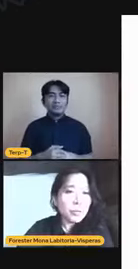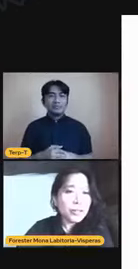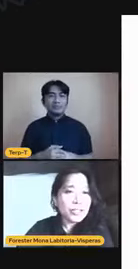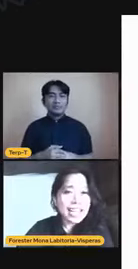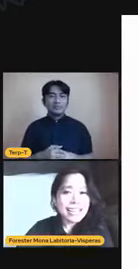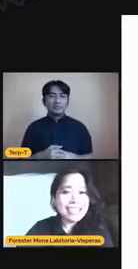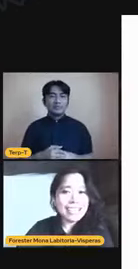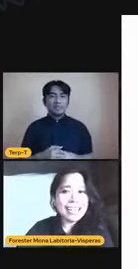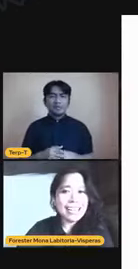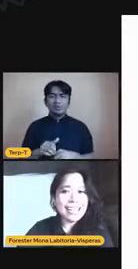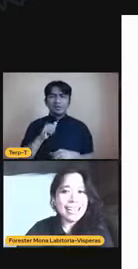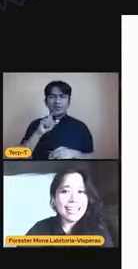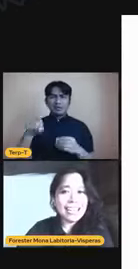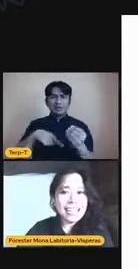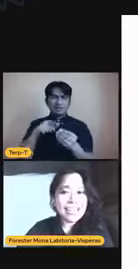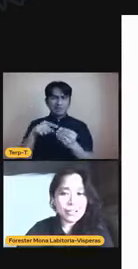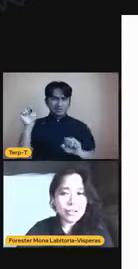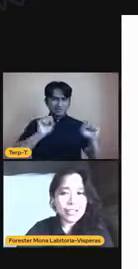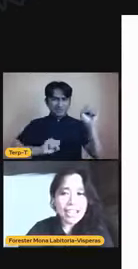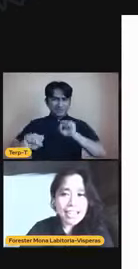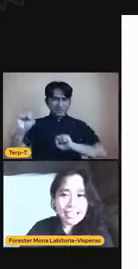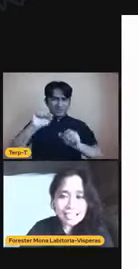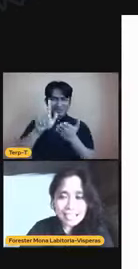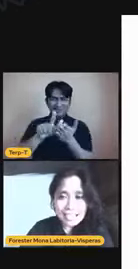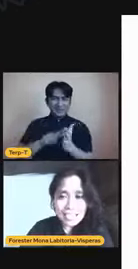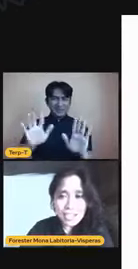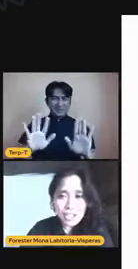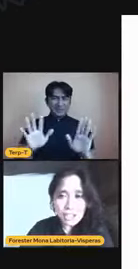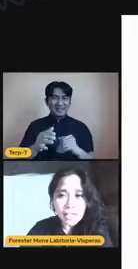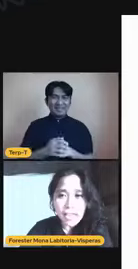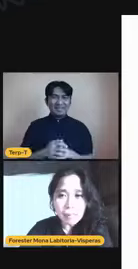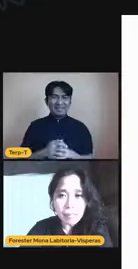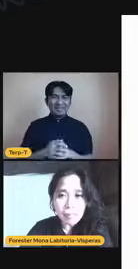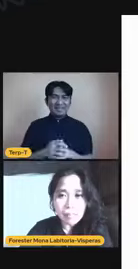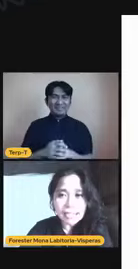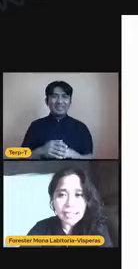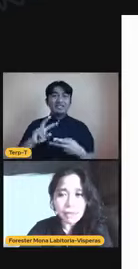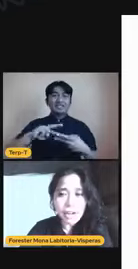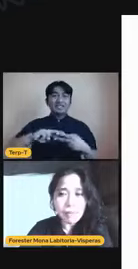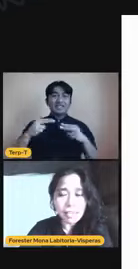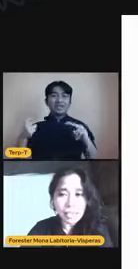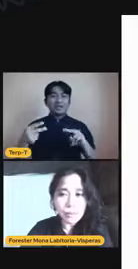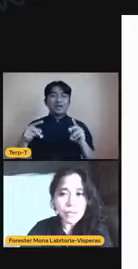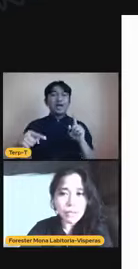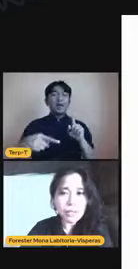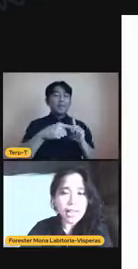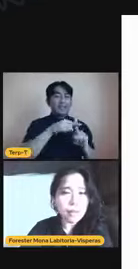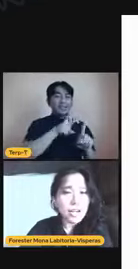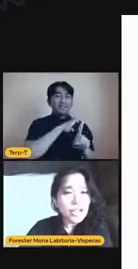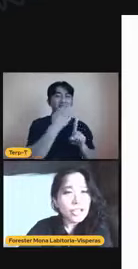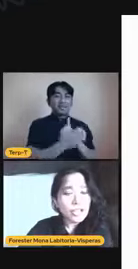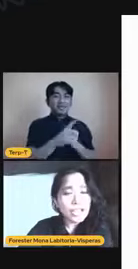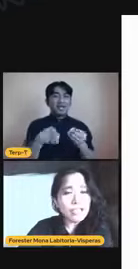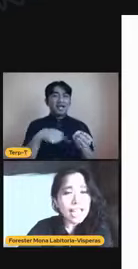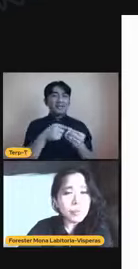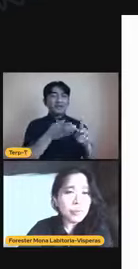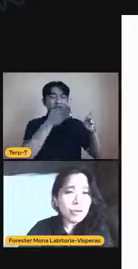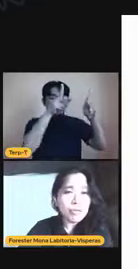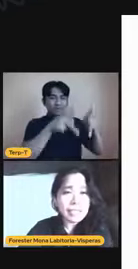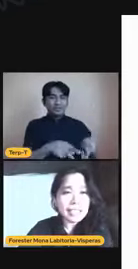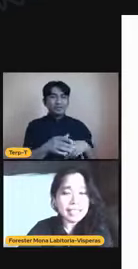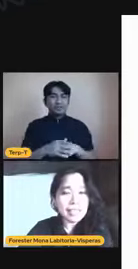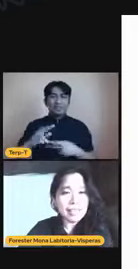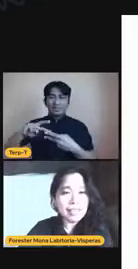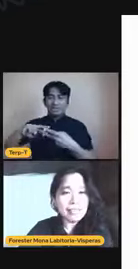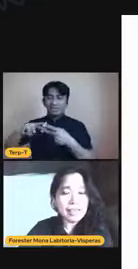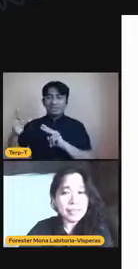So hindi po ito science lesson. It says that genotype plus environment plus phenotype. So yung genotype, yun po